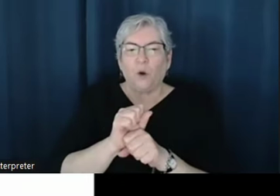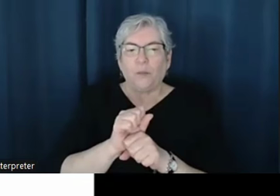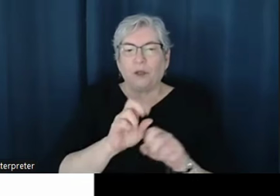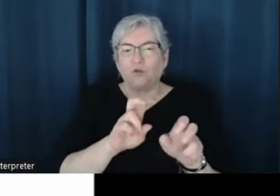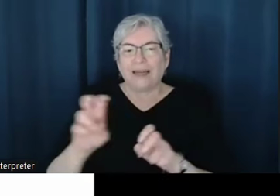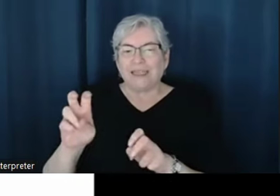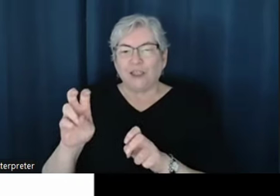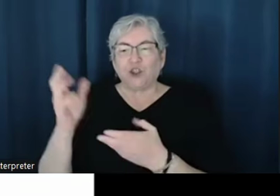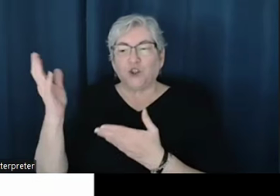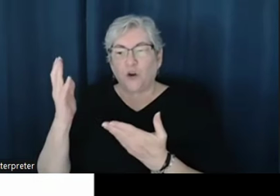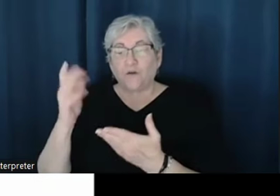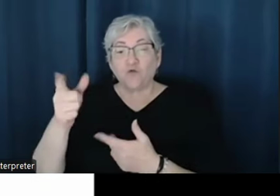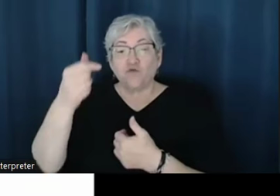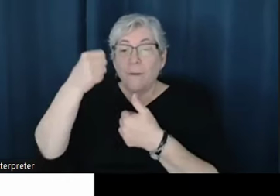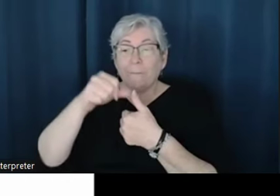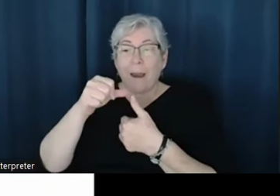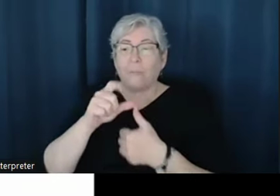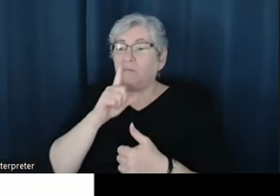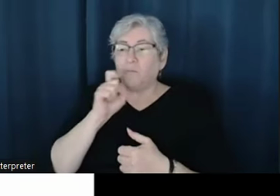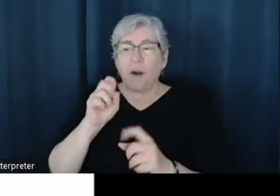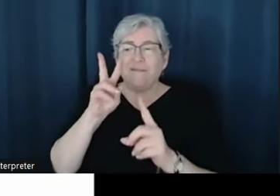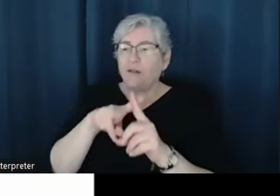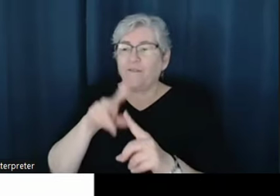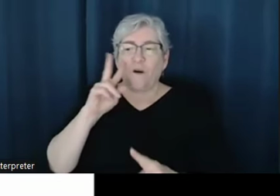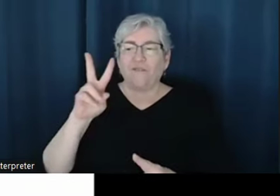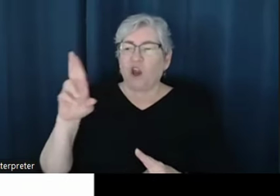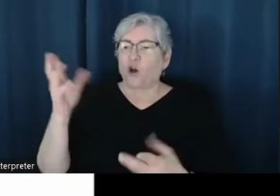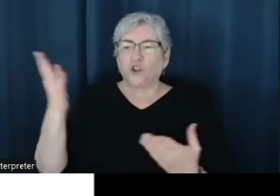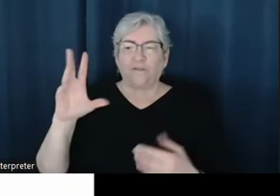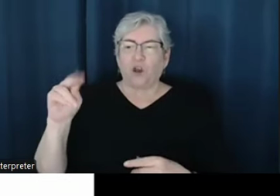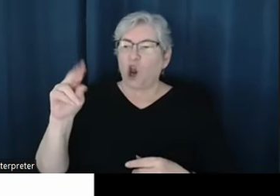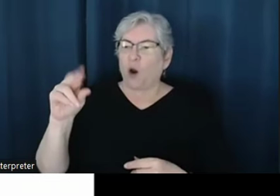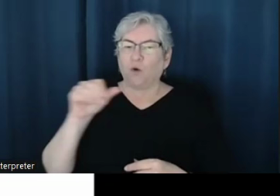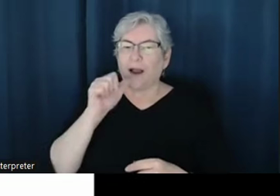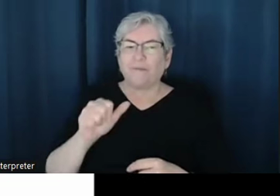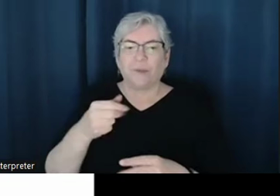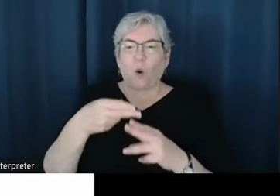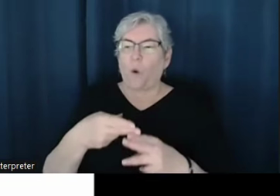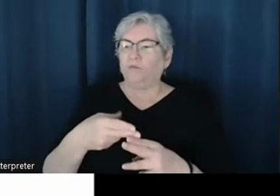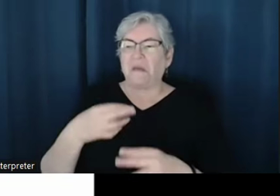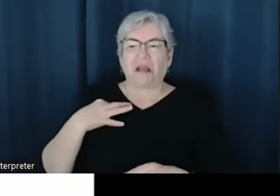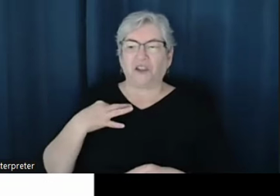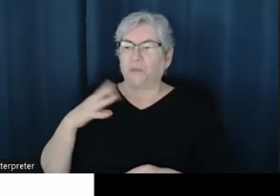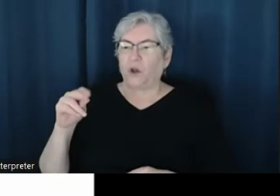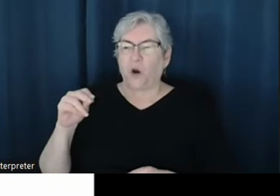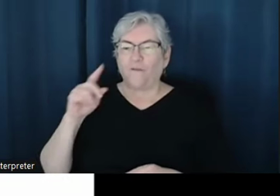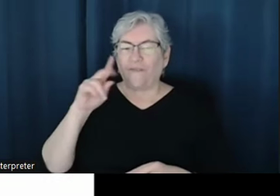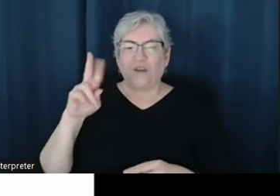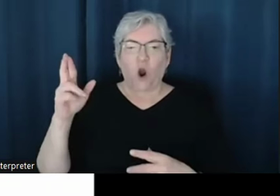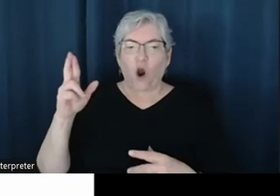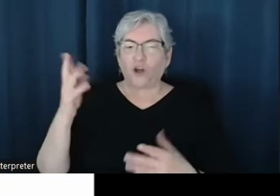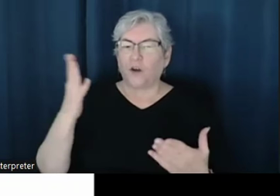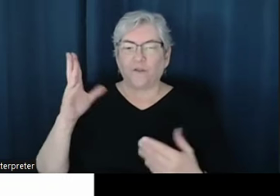if you remember, you don't have to apply for VR services. You don't have to be considered eligible for VR services. You